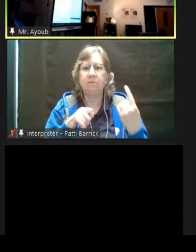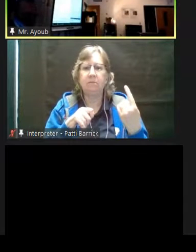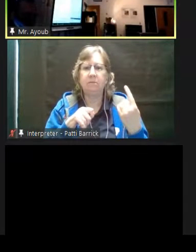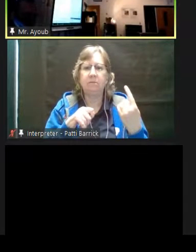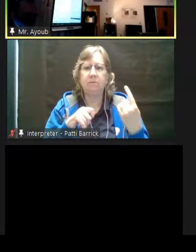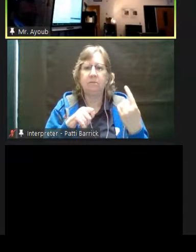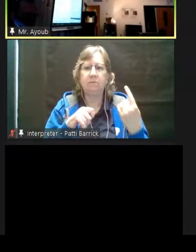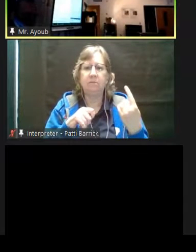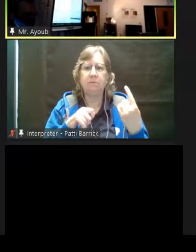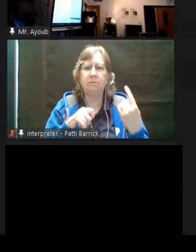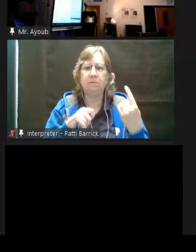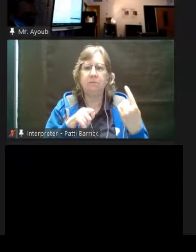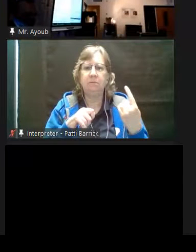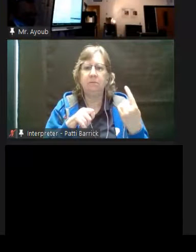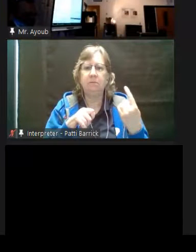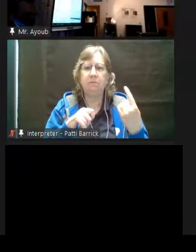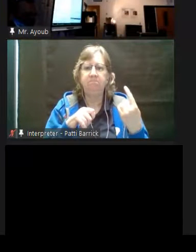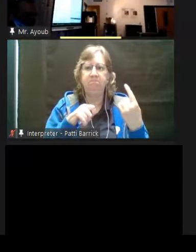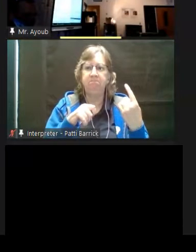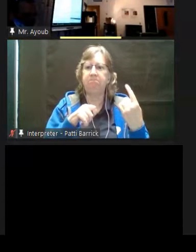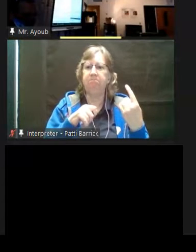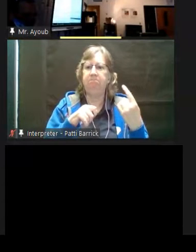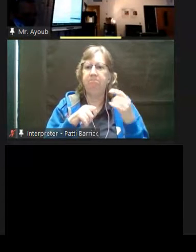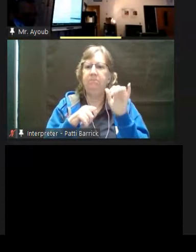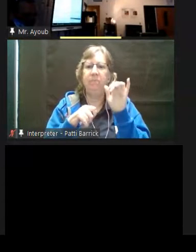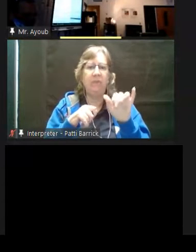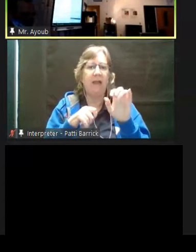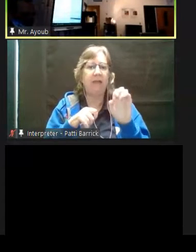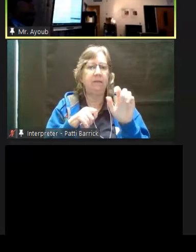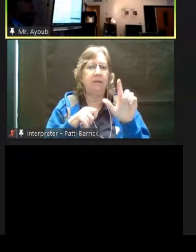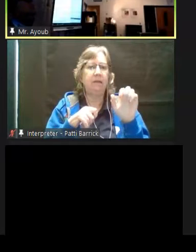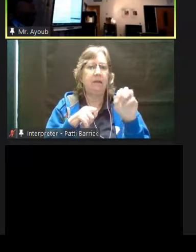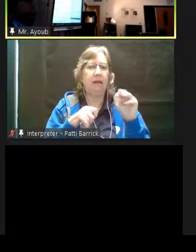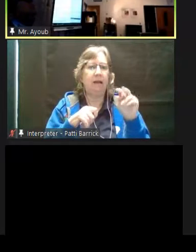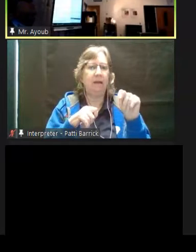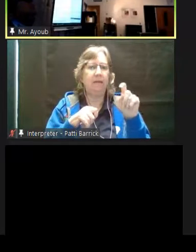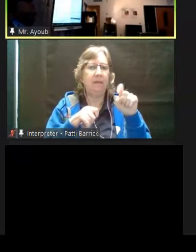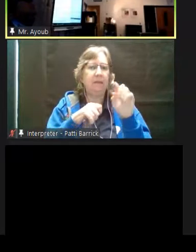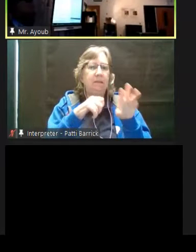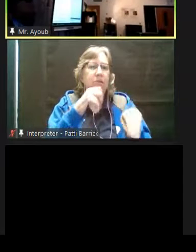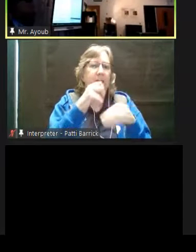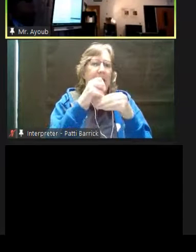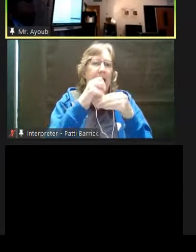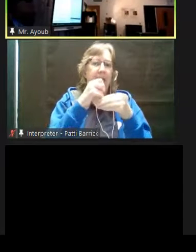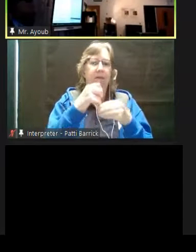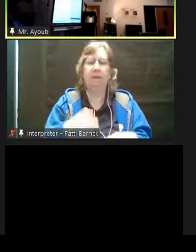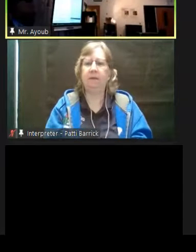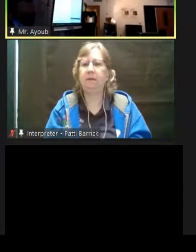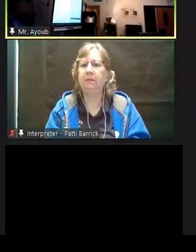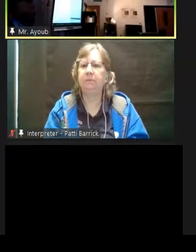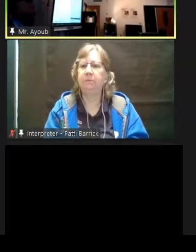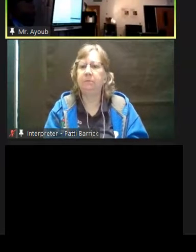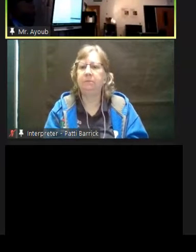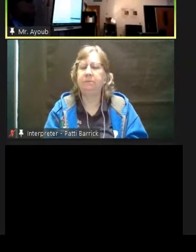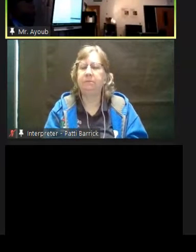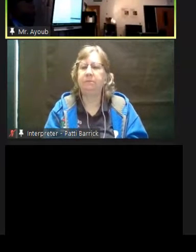So if you notice, this element is what I'm putting in here. So that